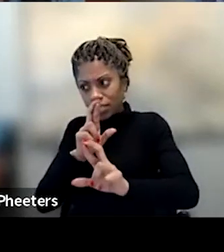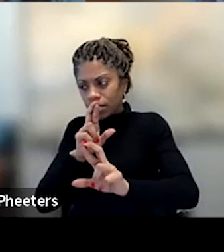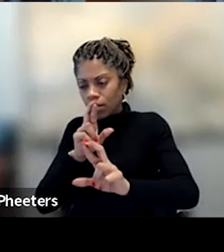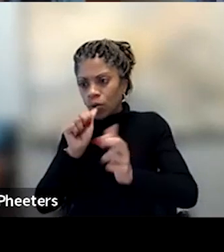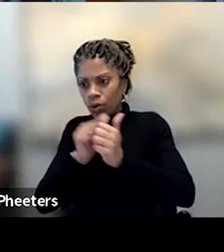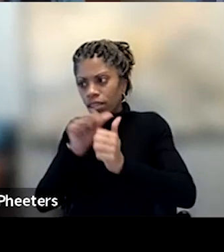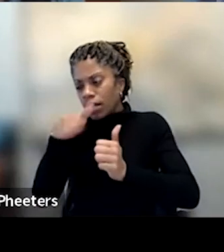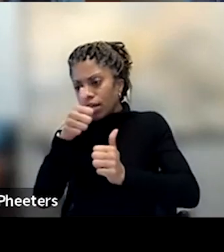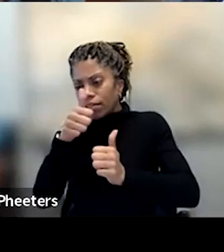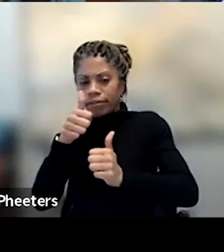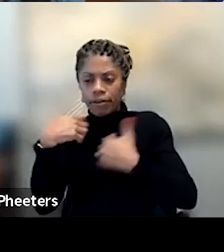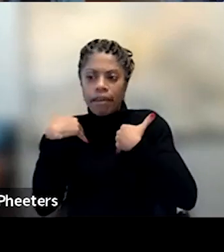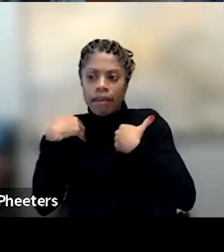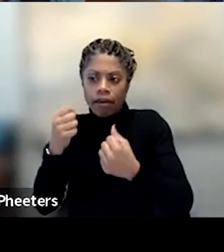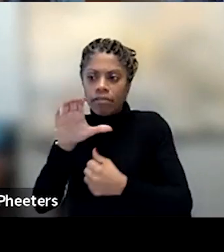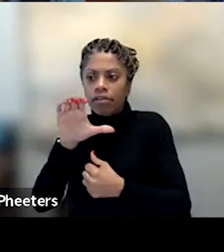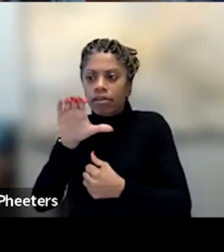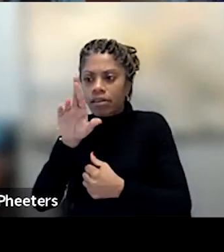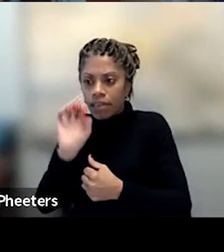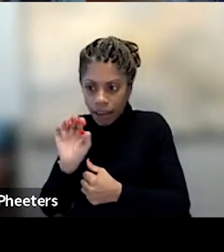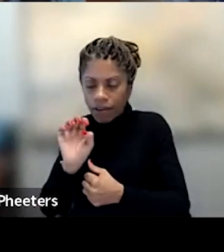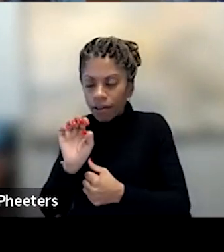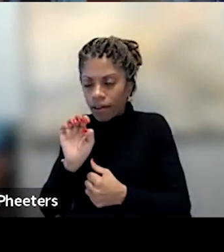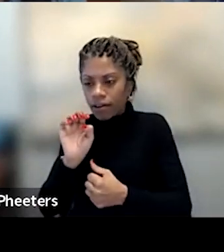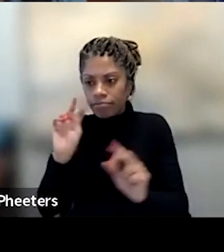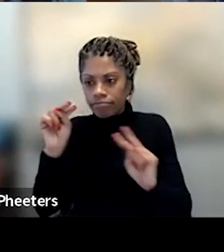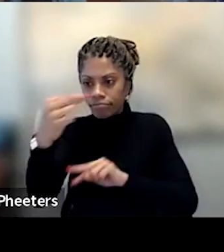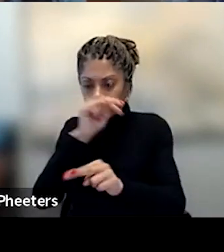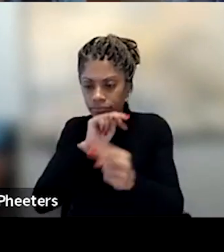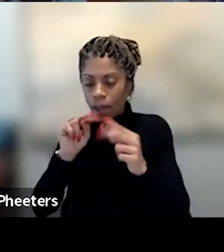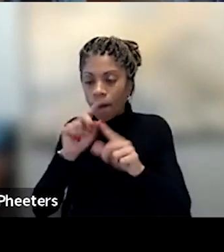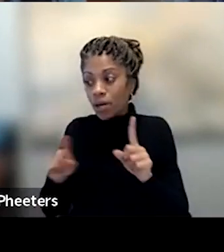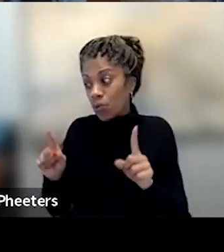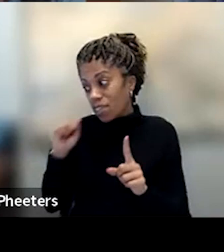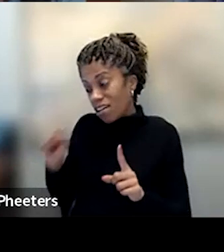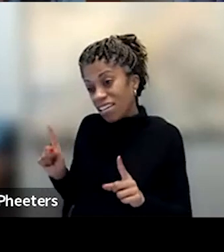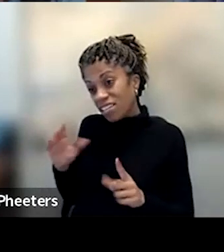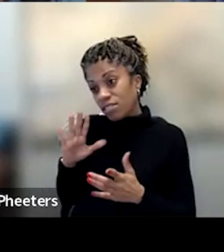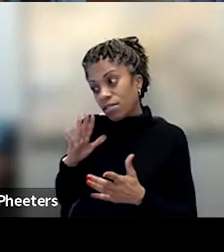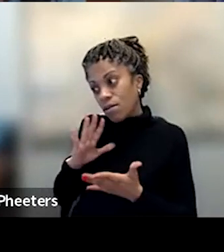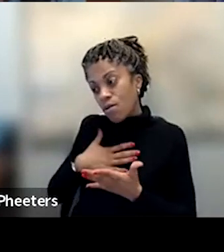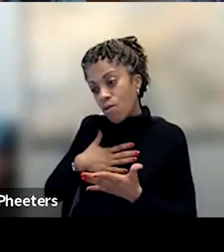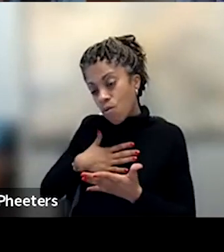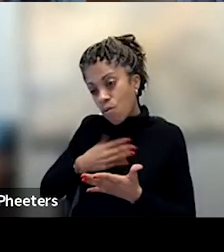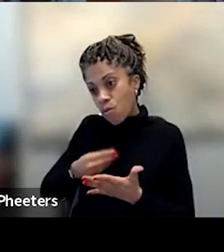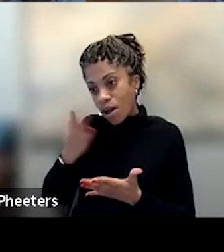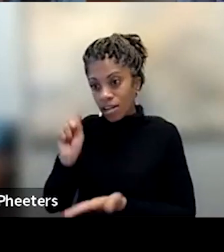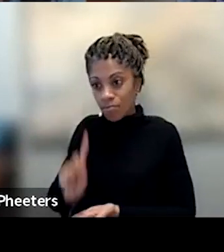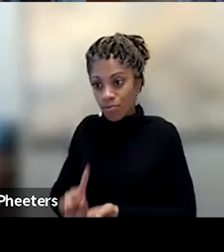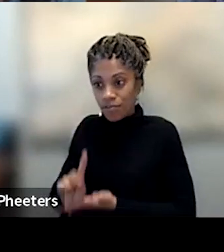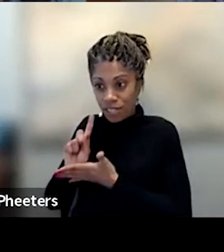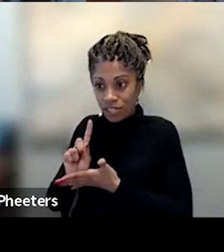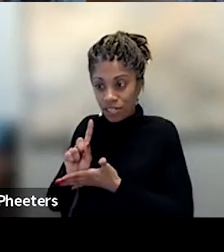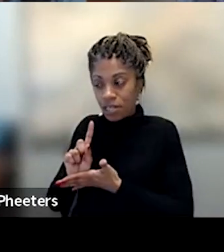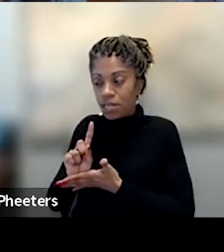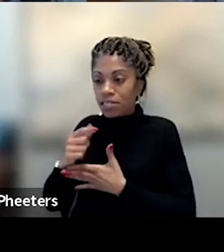our CEO's very much white privilege to go into and make people feel uncomfortable a little